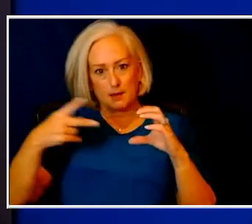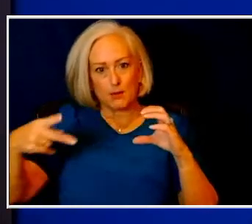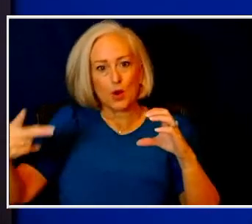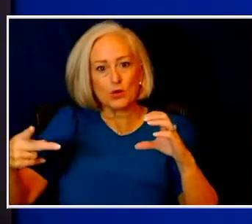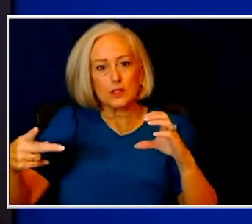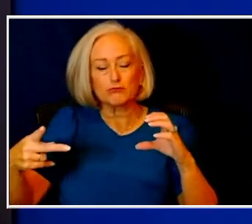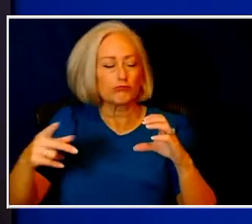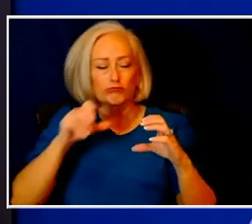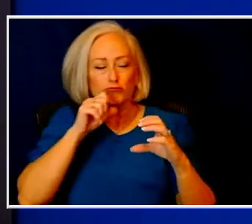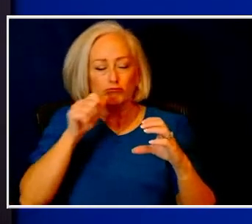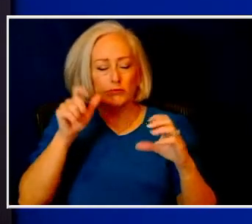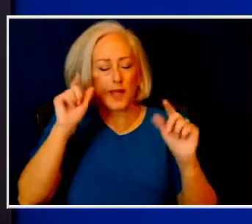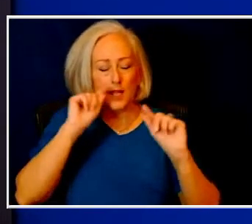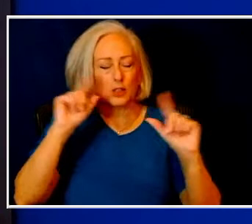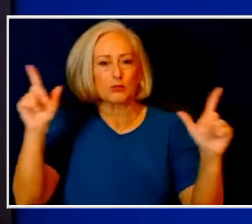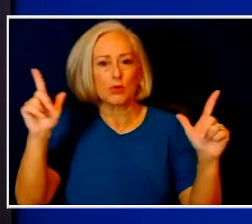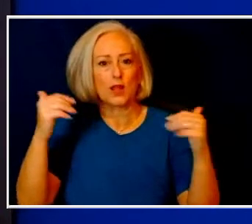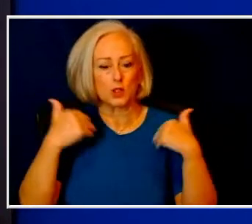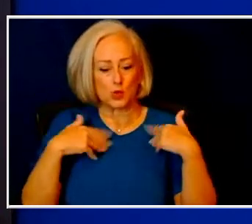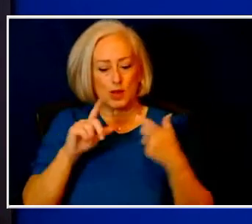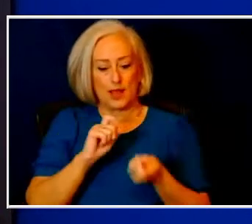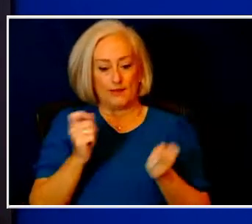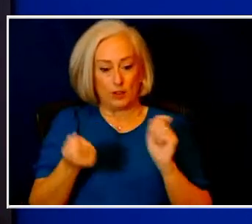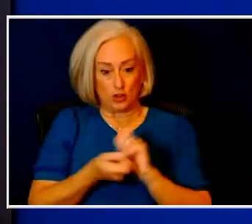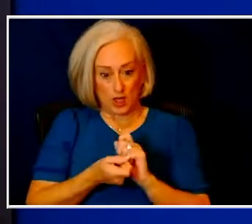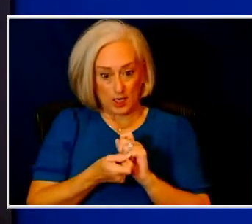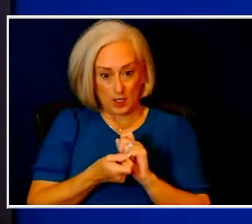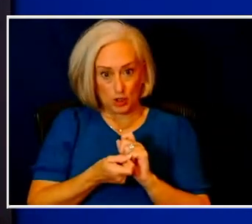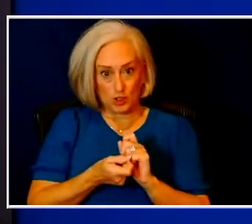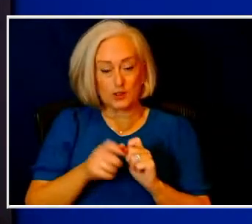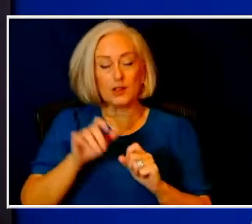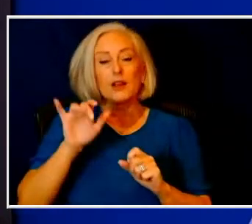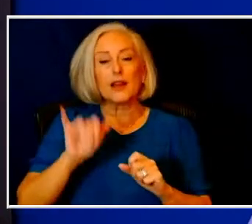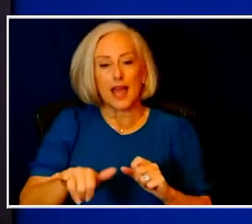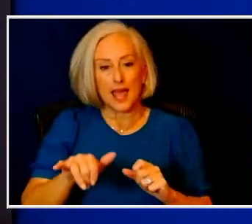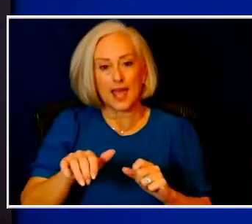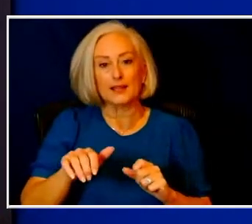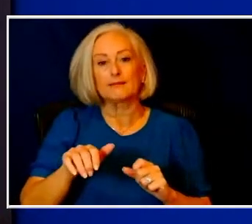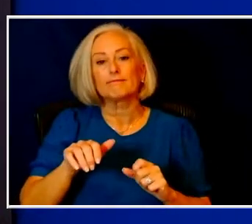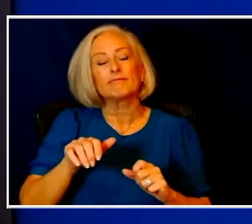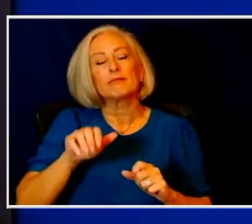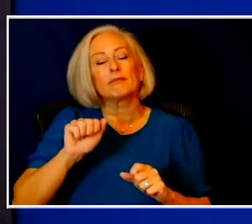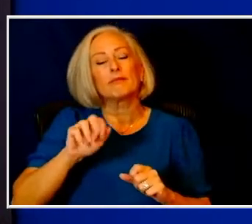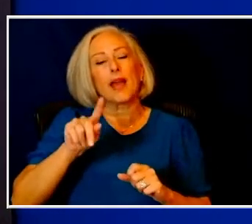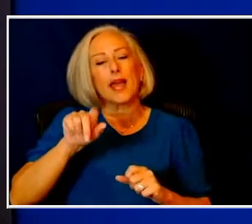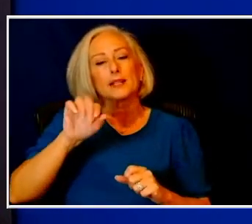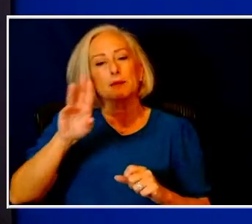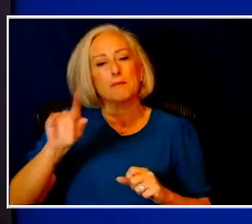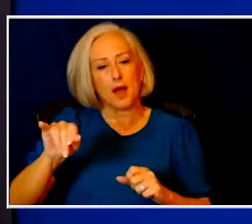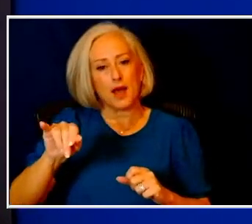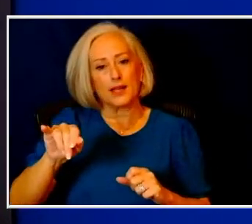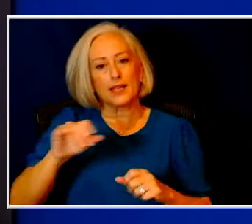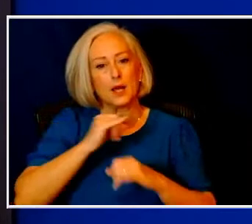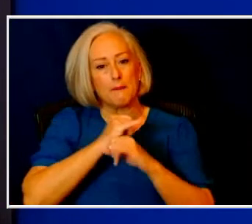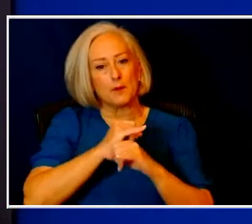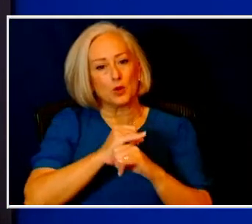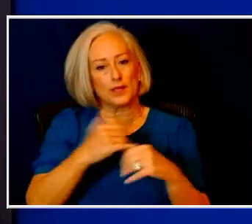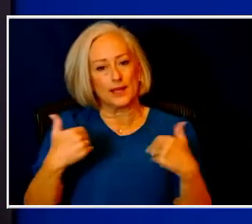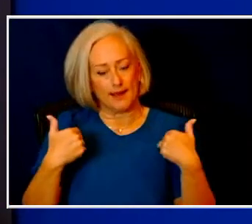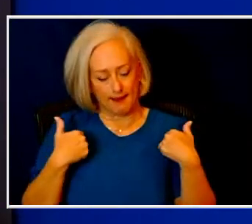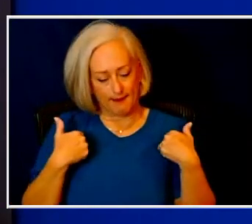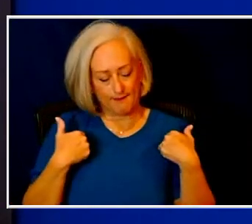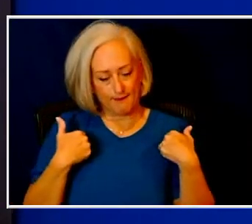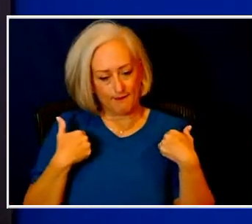and that evasion and that antibody immunity. But like we said, and we have said before, the T cells are